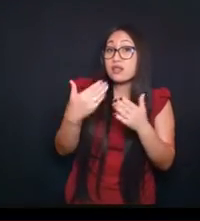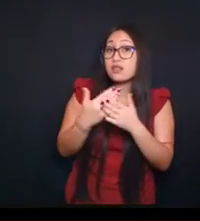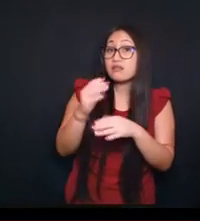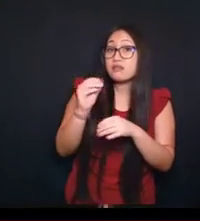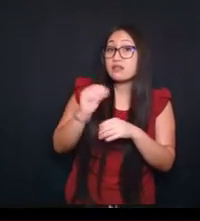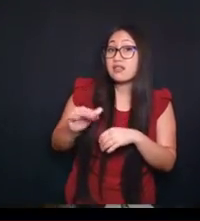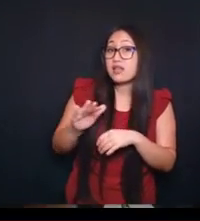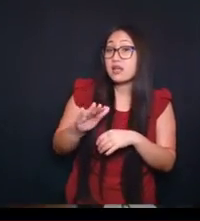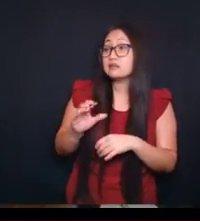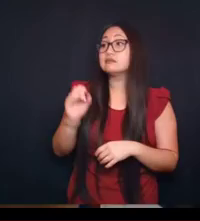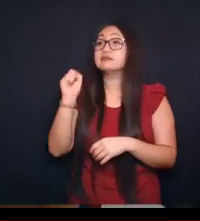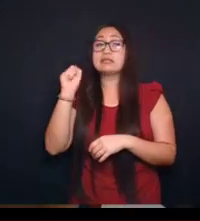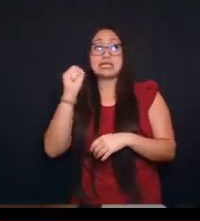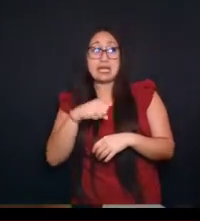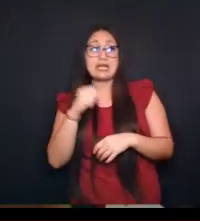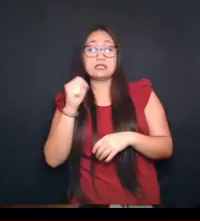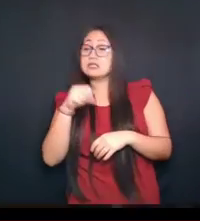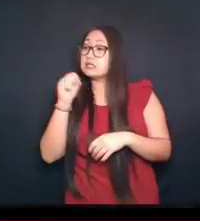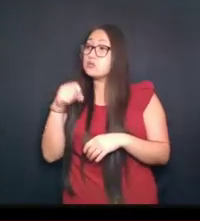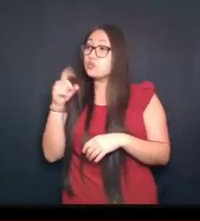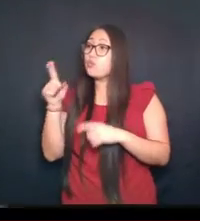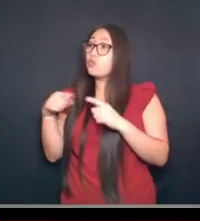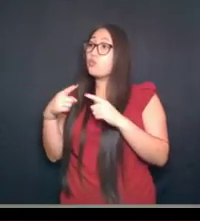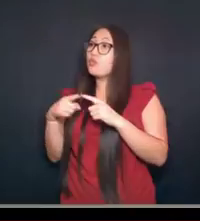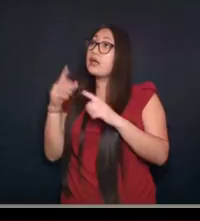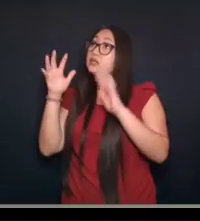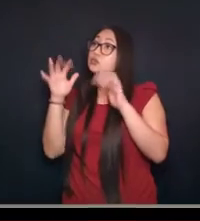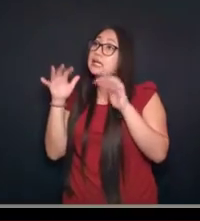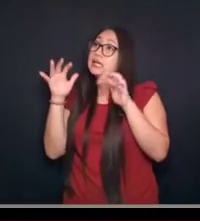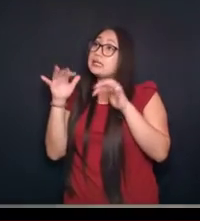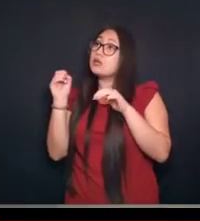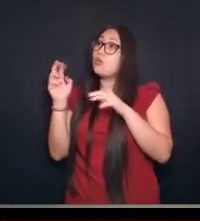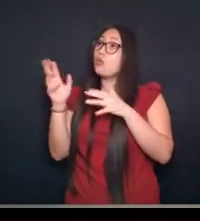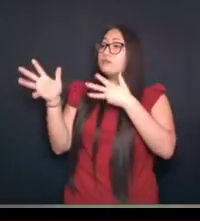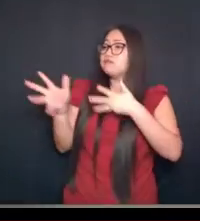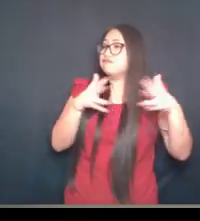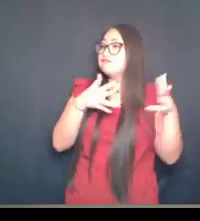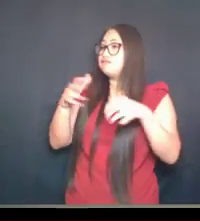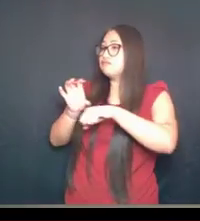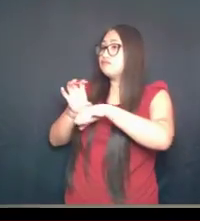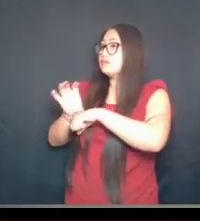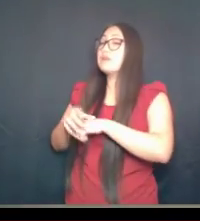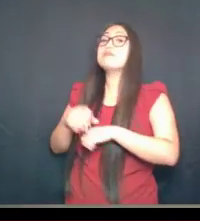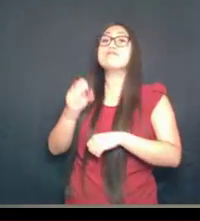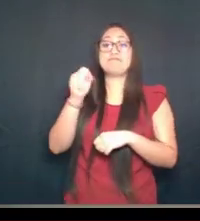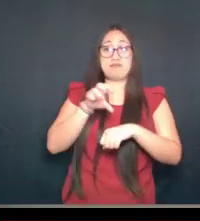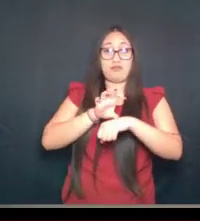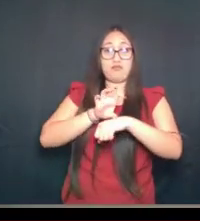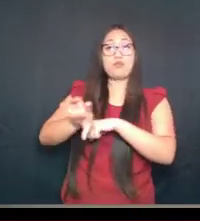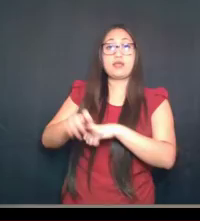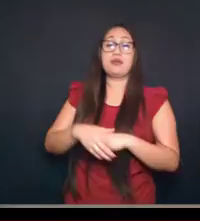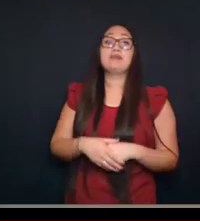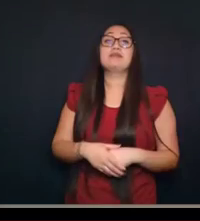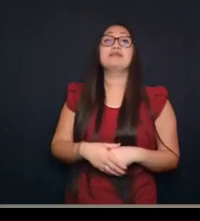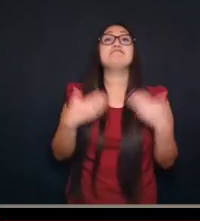or it's blowing really hard wind. Okay, when they're forced that way. Even though they're called water